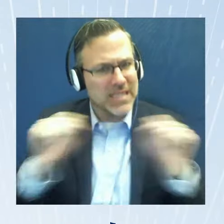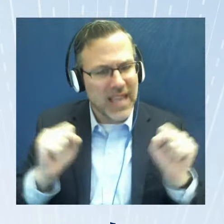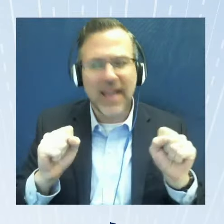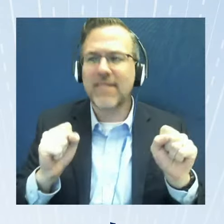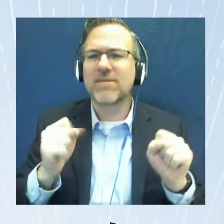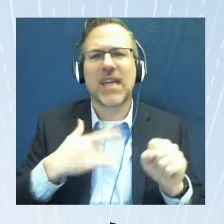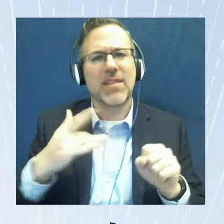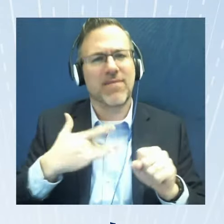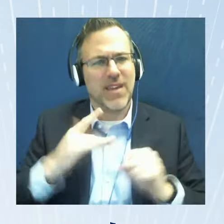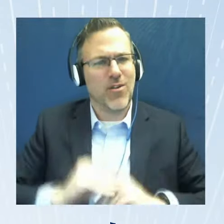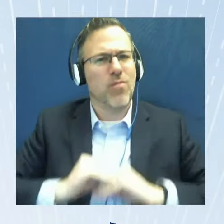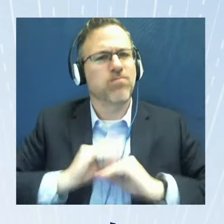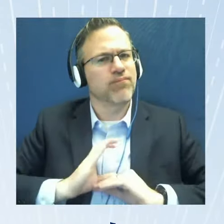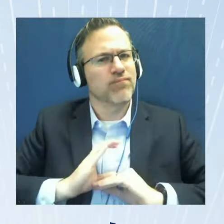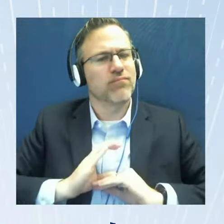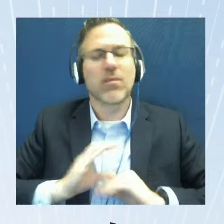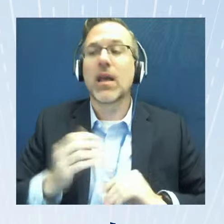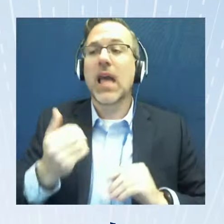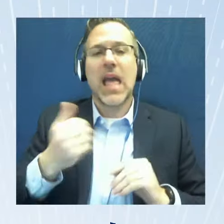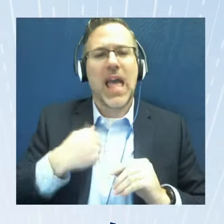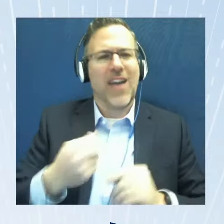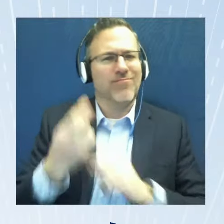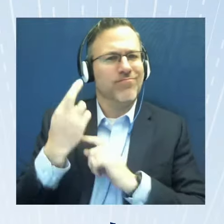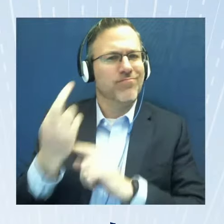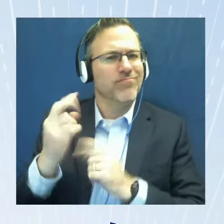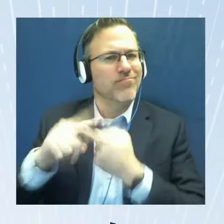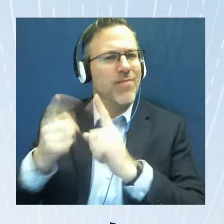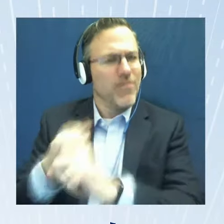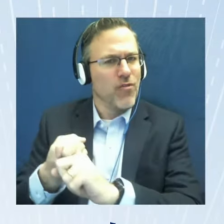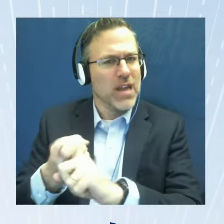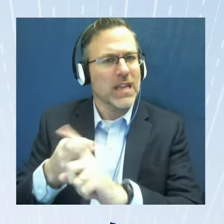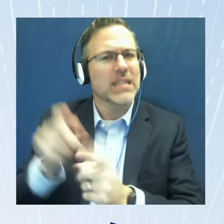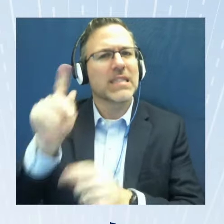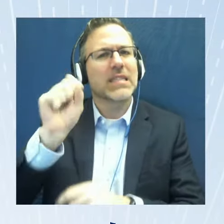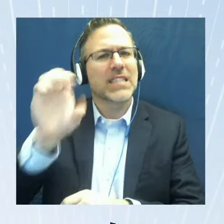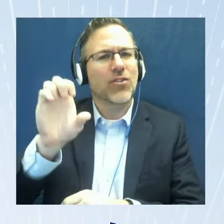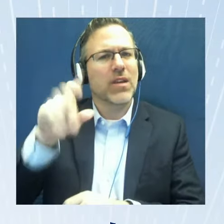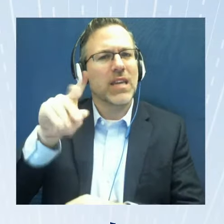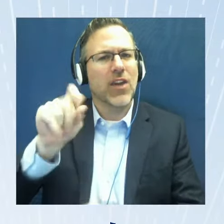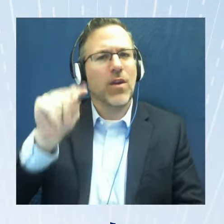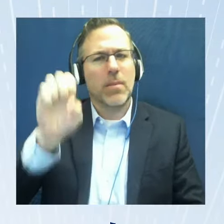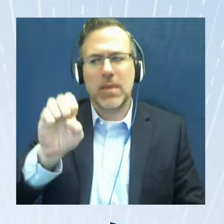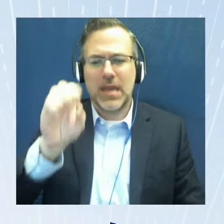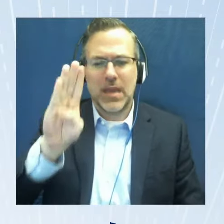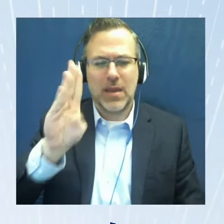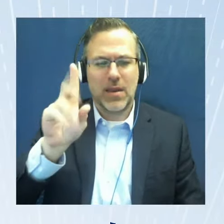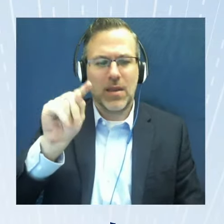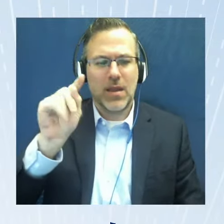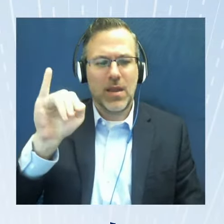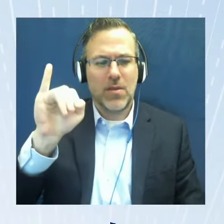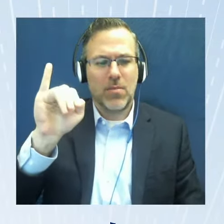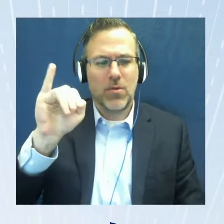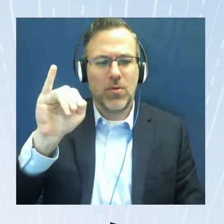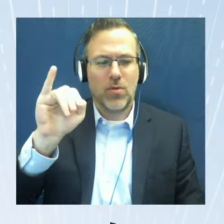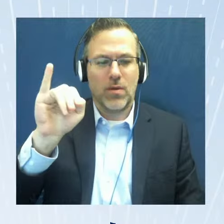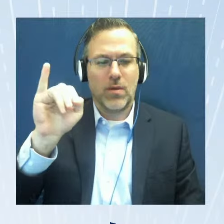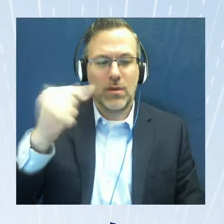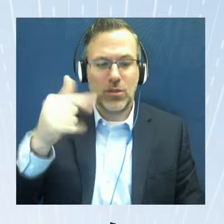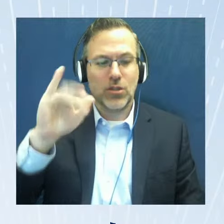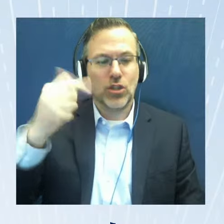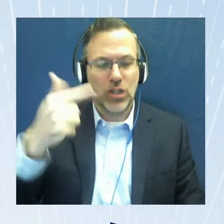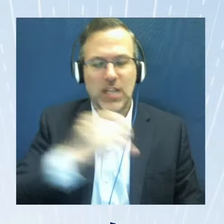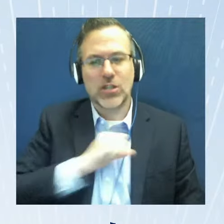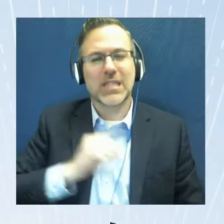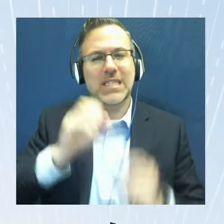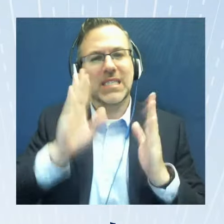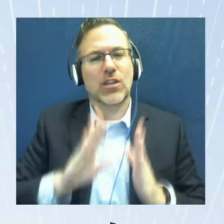here. I'm joined by my good friend, Secretary Pete Buttigieg, someone I admire, Senator Tammy Duckworth, leaders from